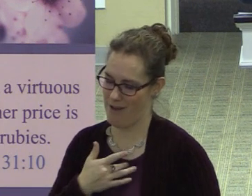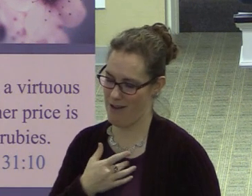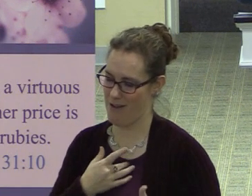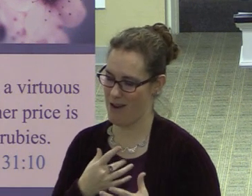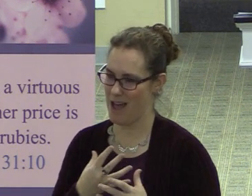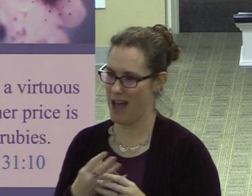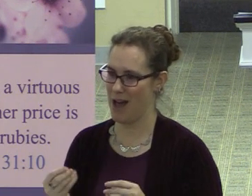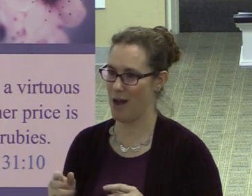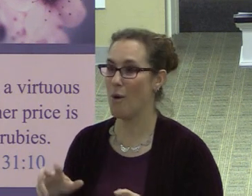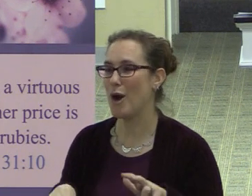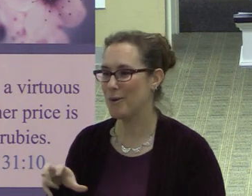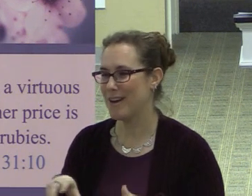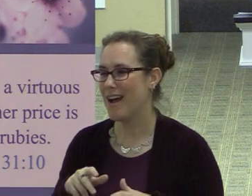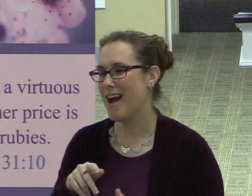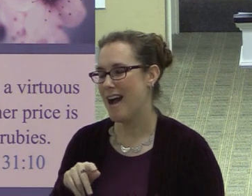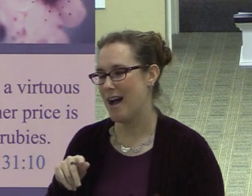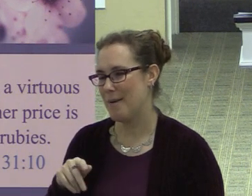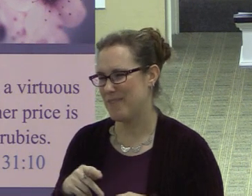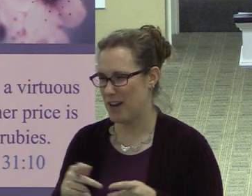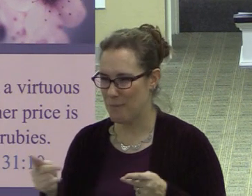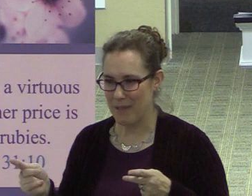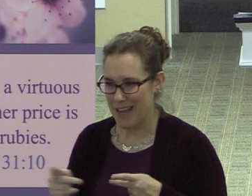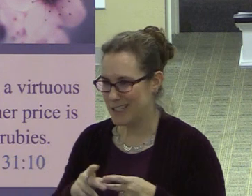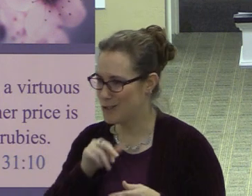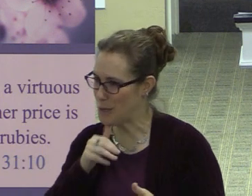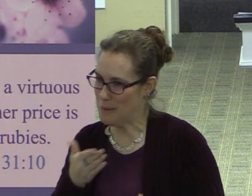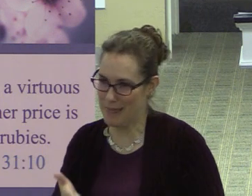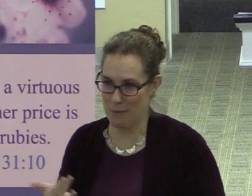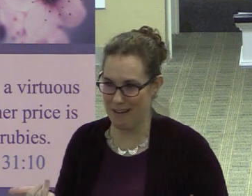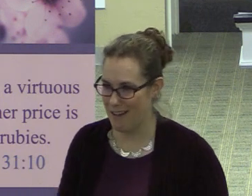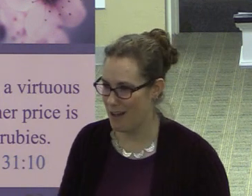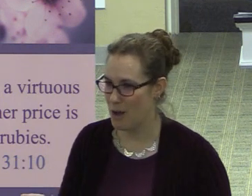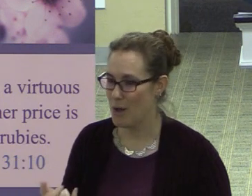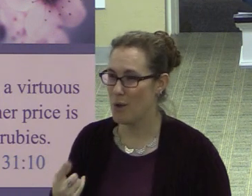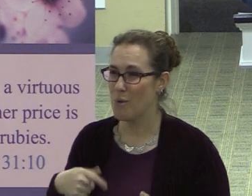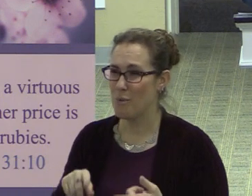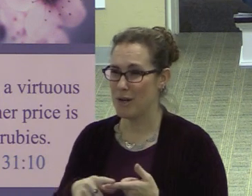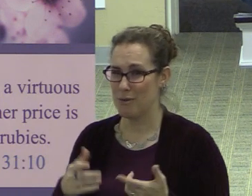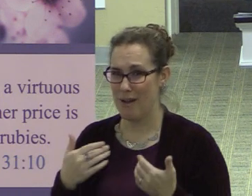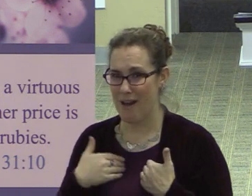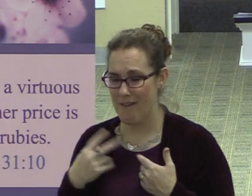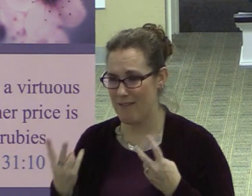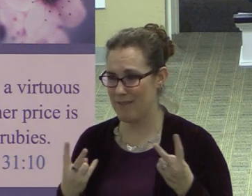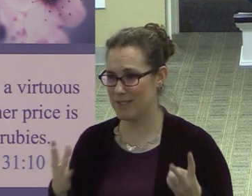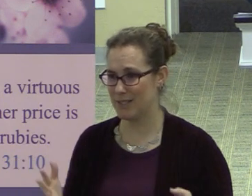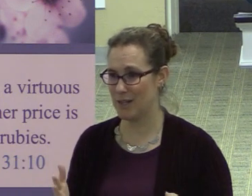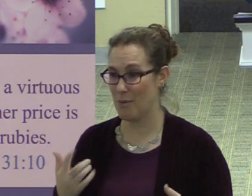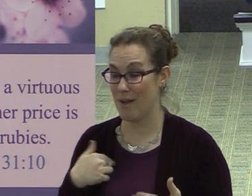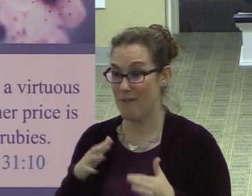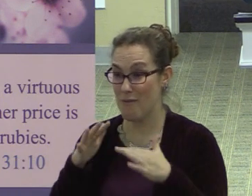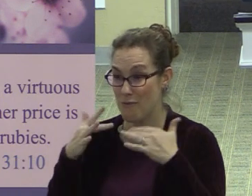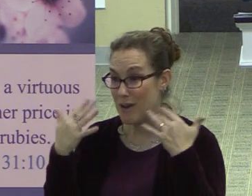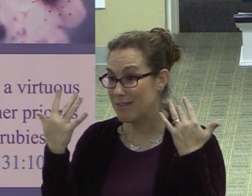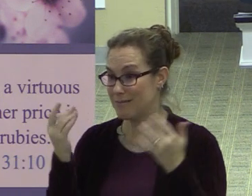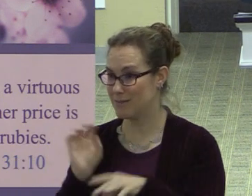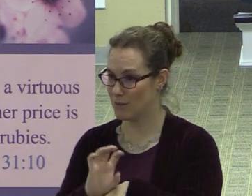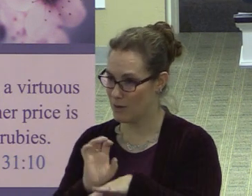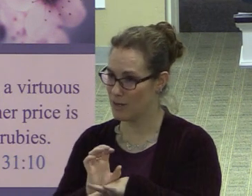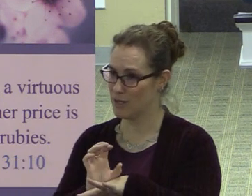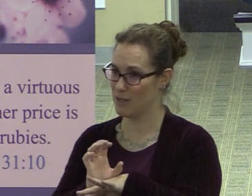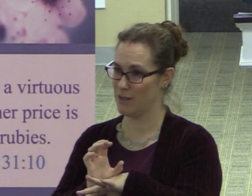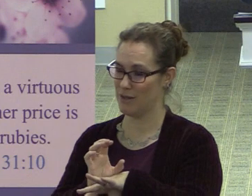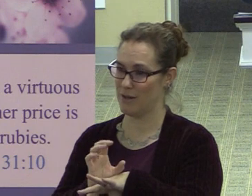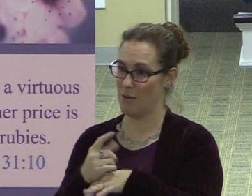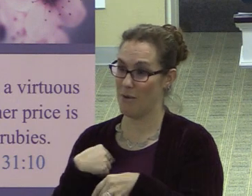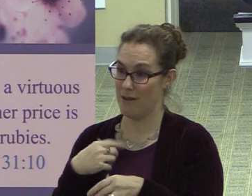place, like I shouldn't even be there right now. When you have a visitor, and we have a friendly church. We do. We get that all the